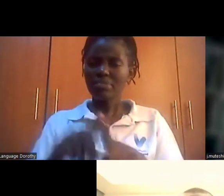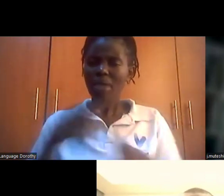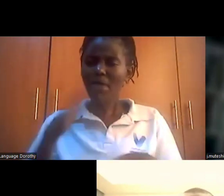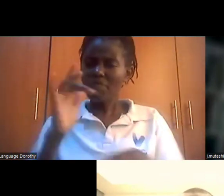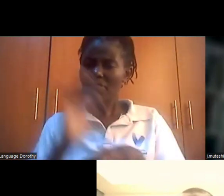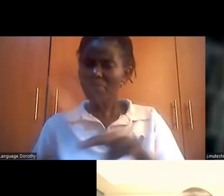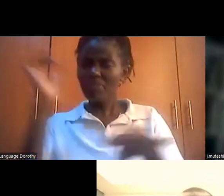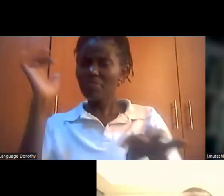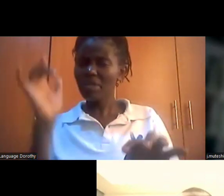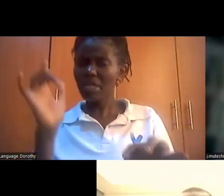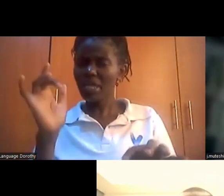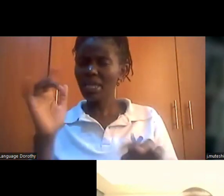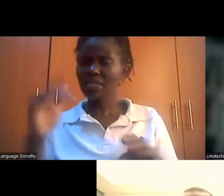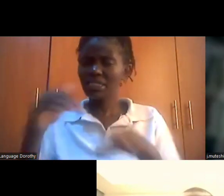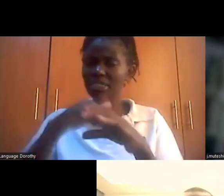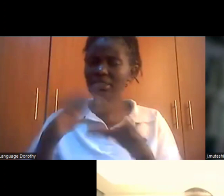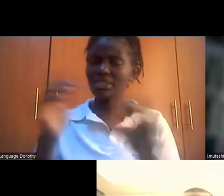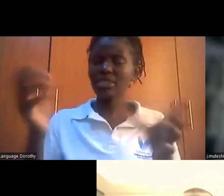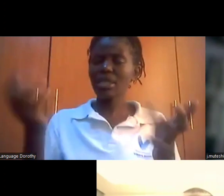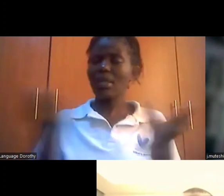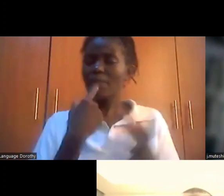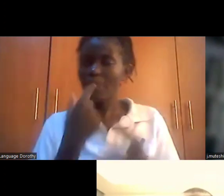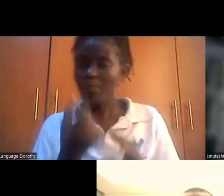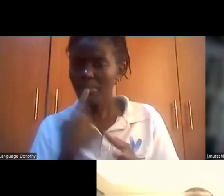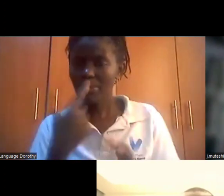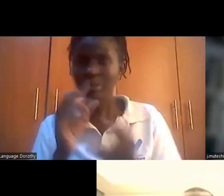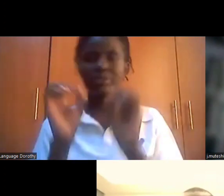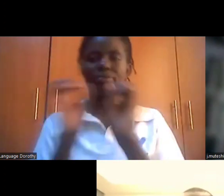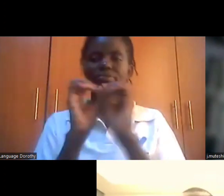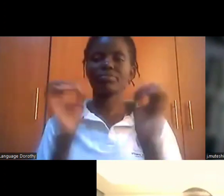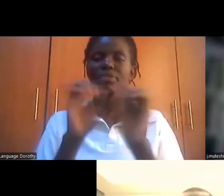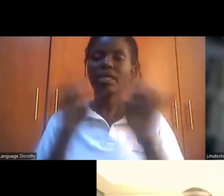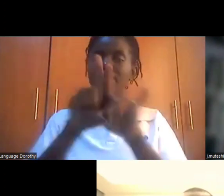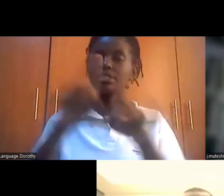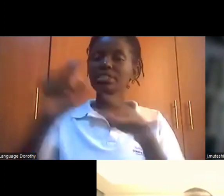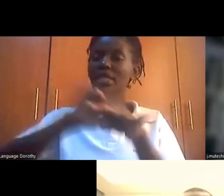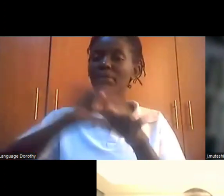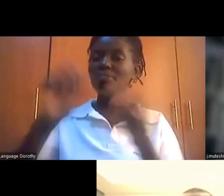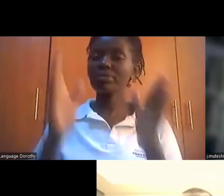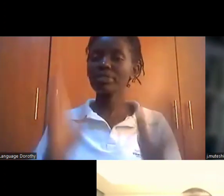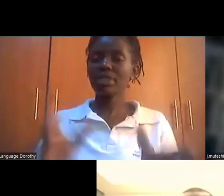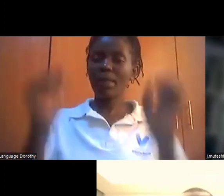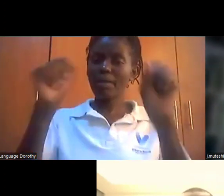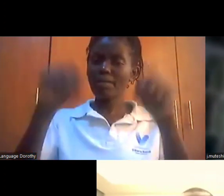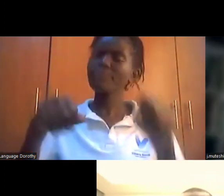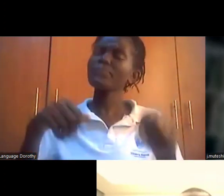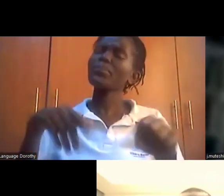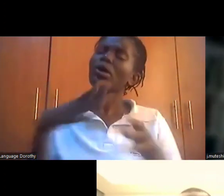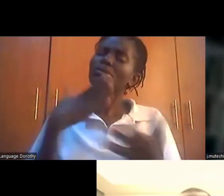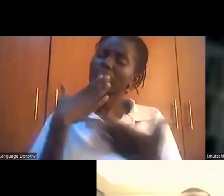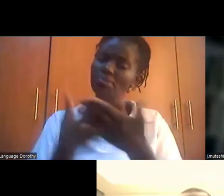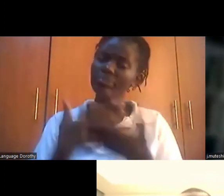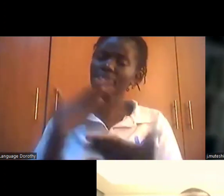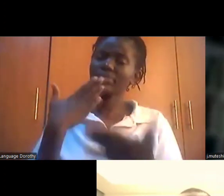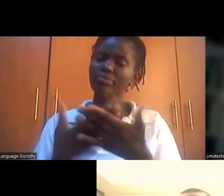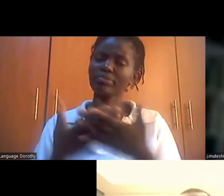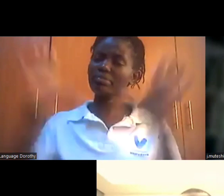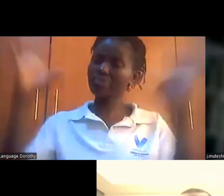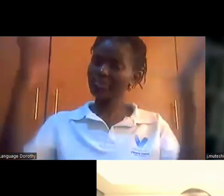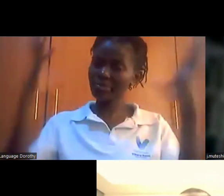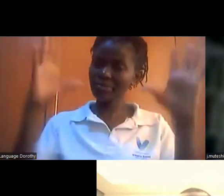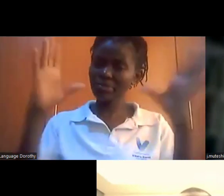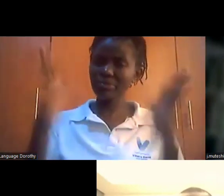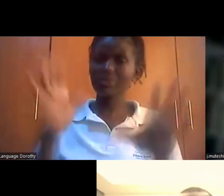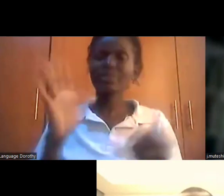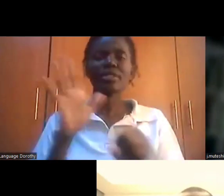then the other important thing is the trainees were actually able to appreciate that FGM is associated with psychosocial